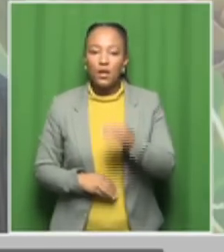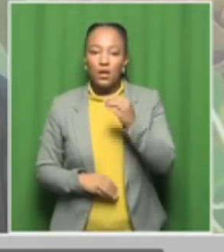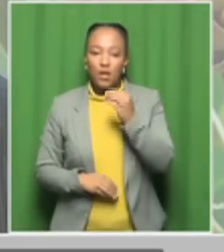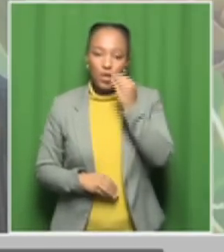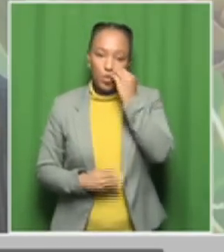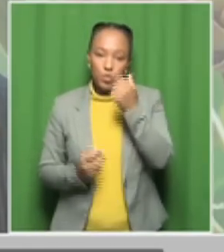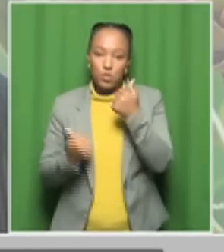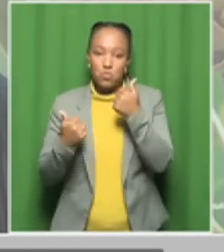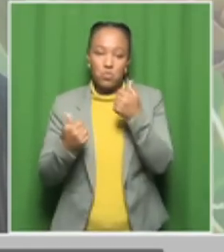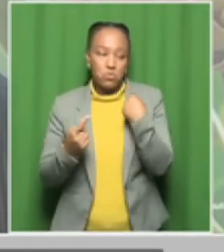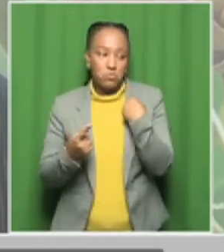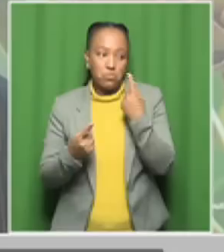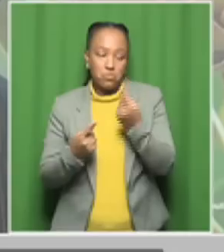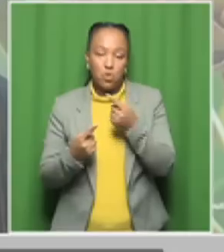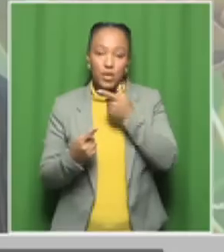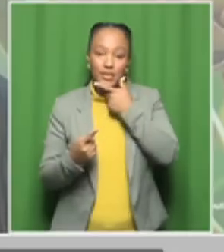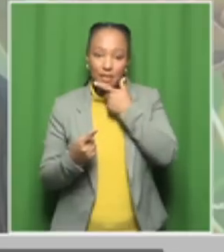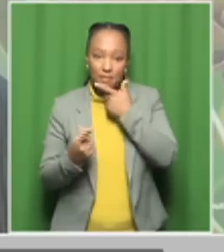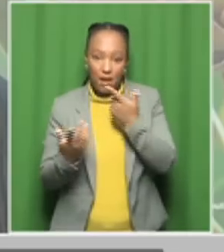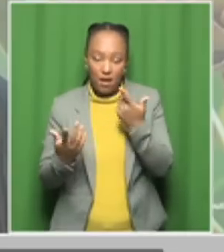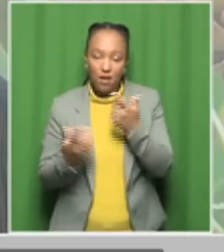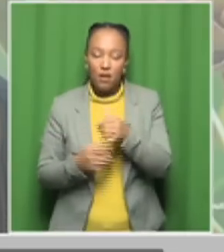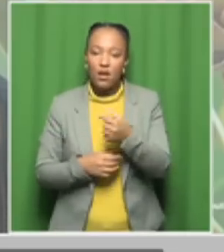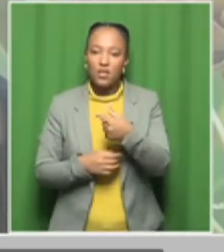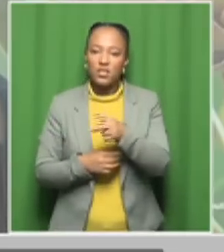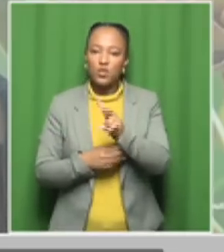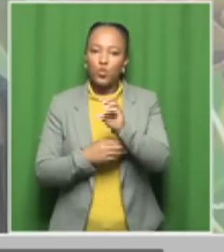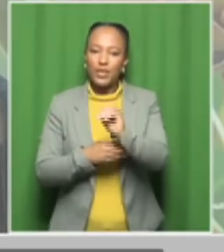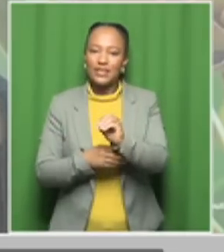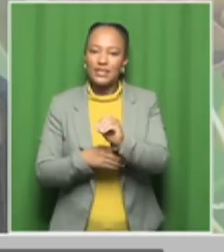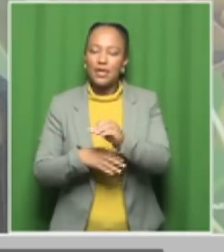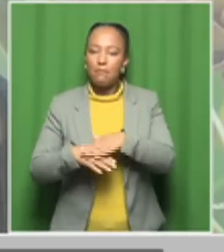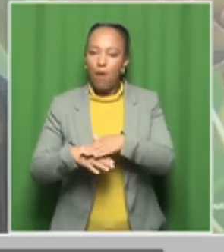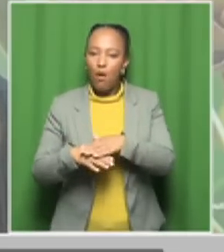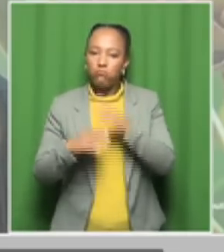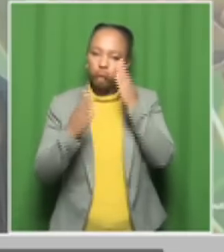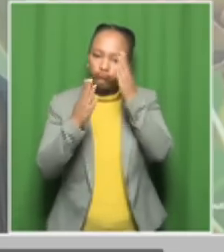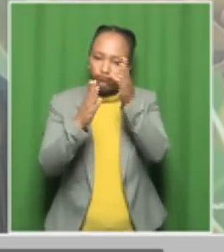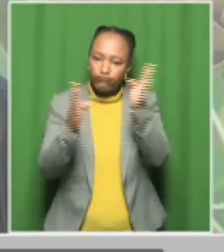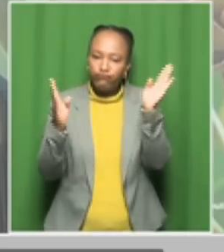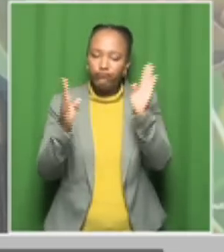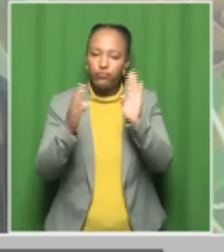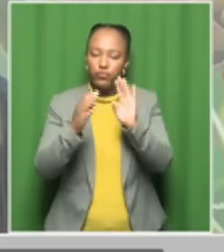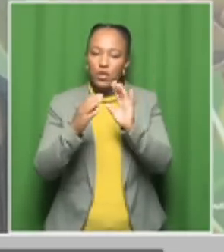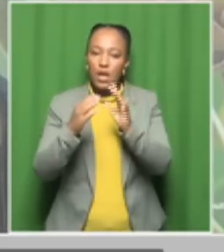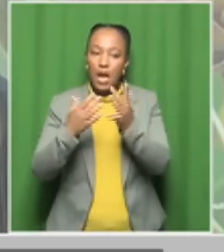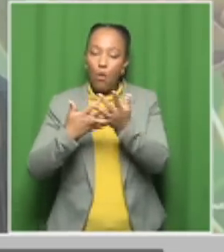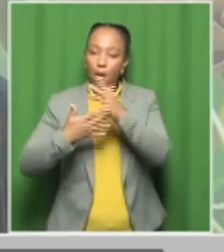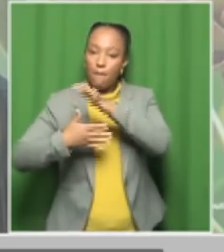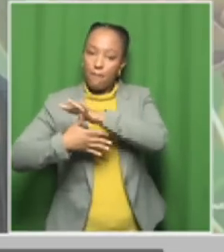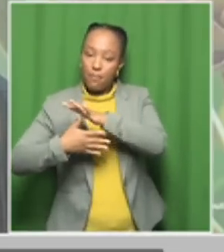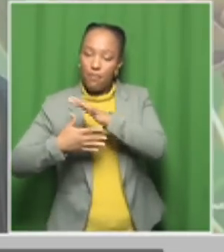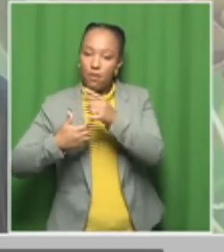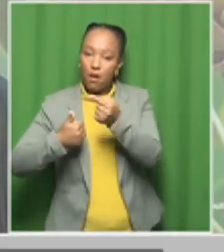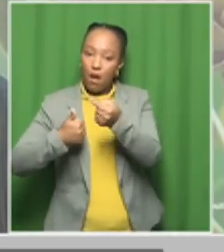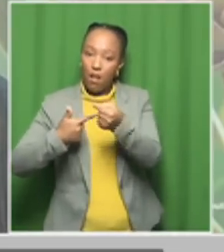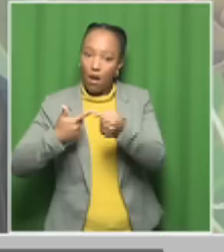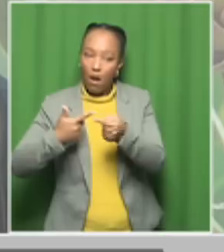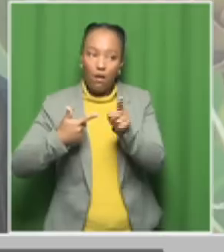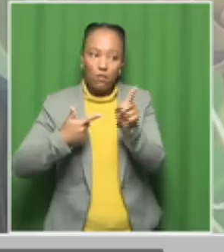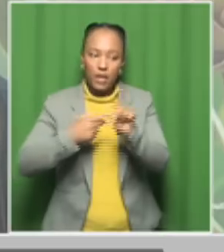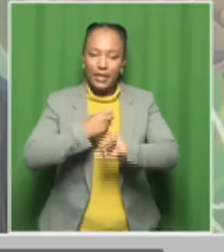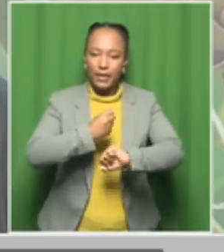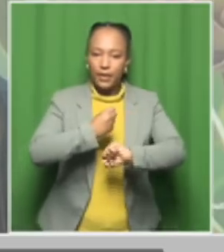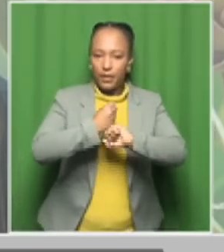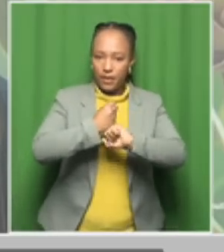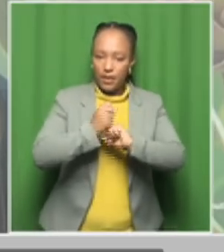in December, is that in the G20, there is a broad and overwhelming support for the priorities that we have set. In all the meetings that we've held